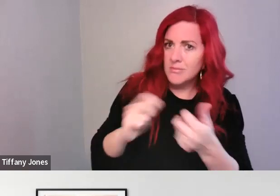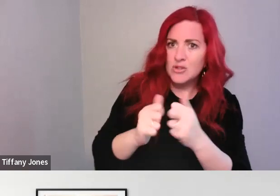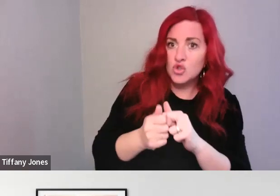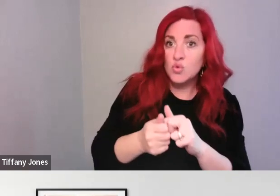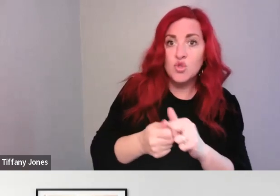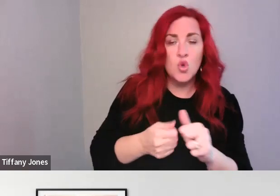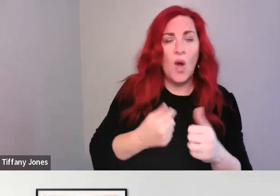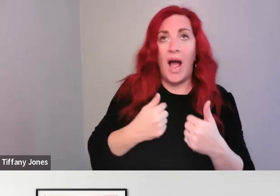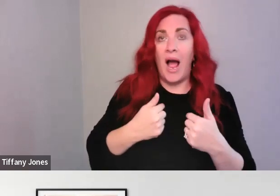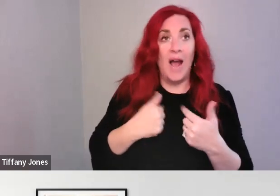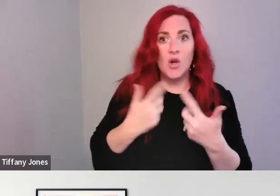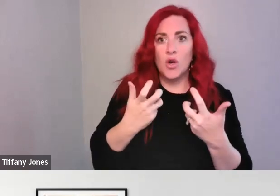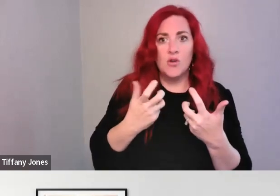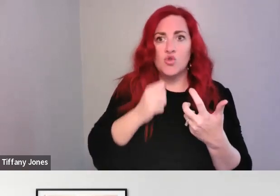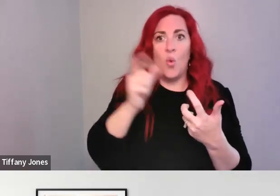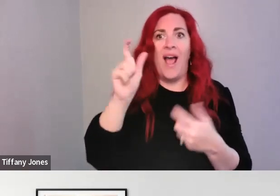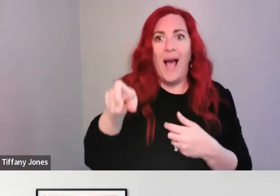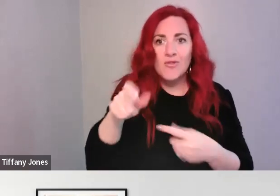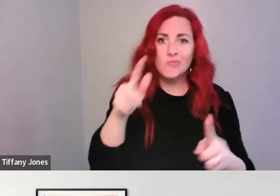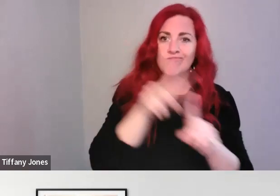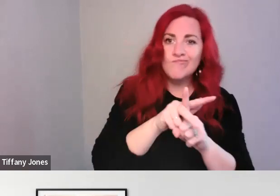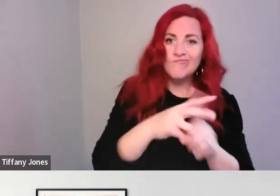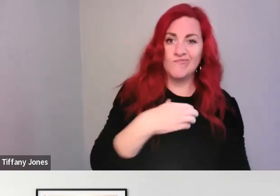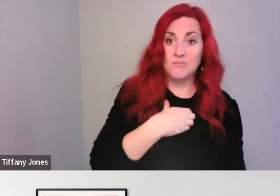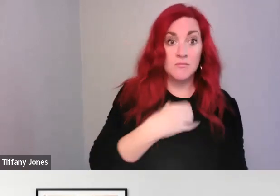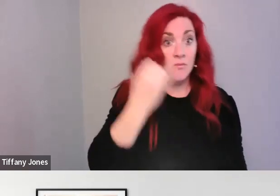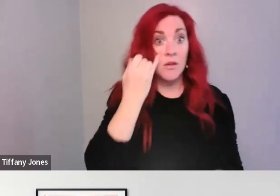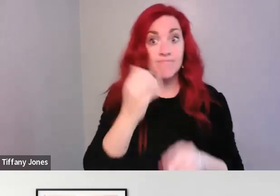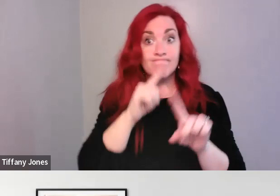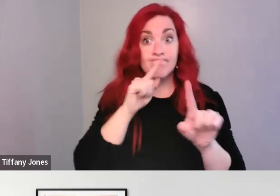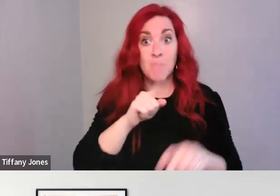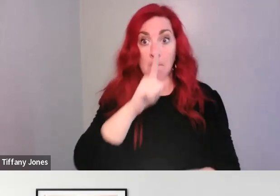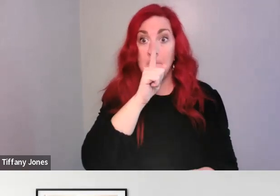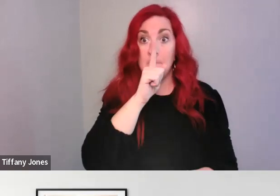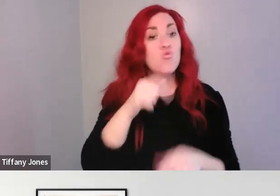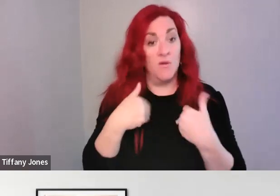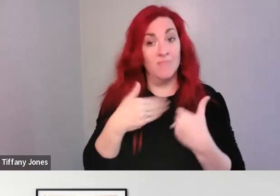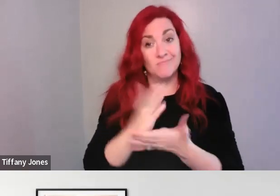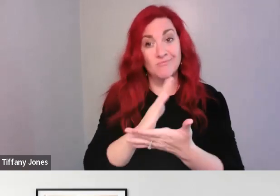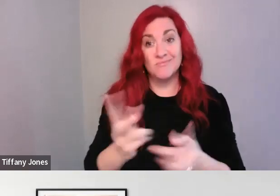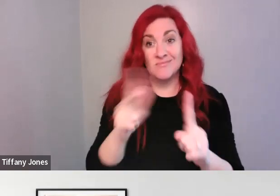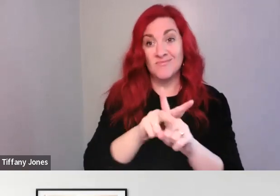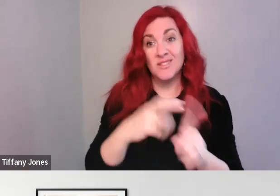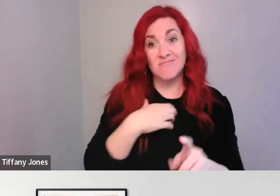file a complaint. But if they don't get back to you, you do have that right to file that complaint.